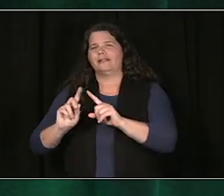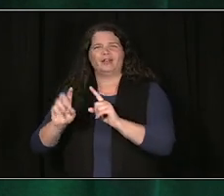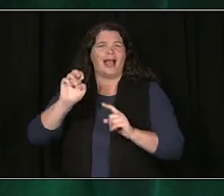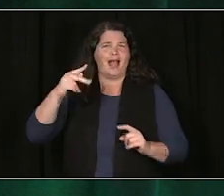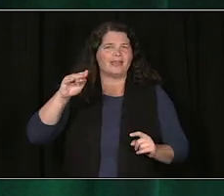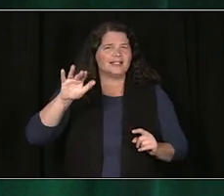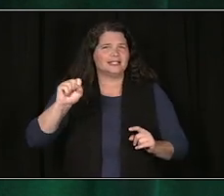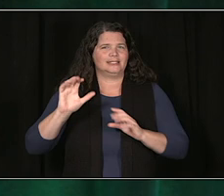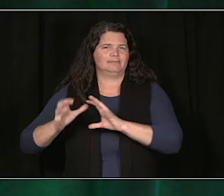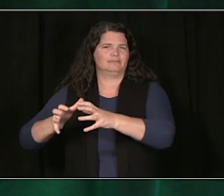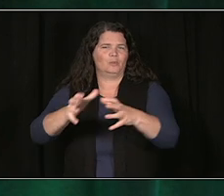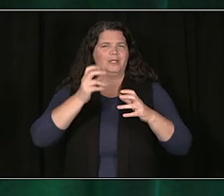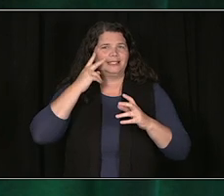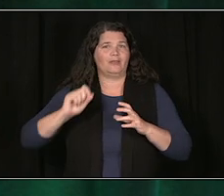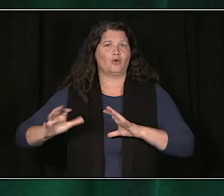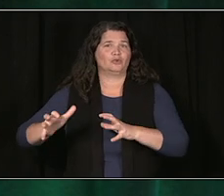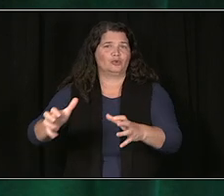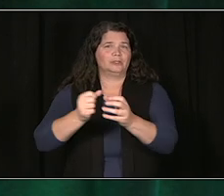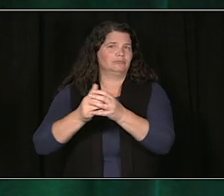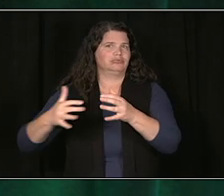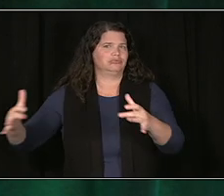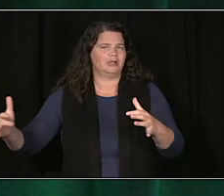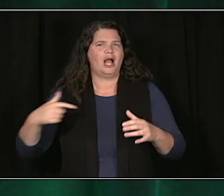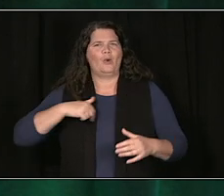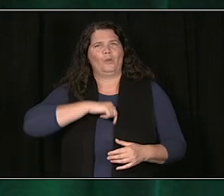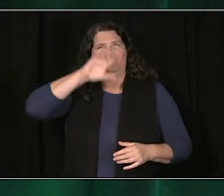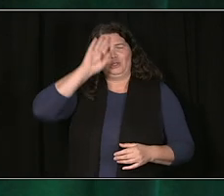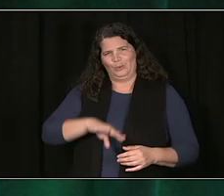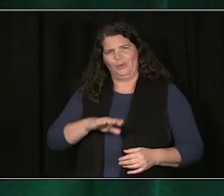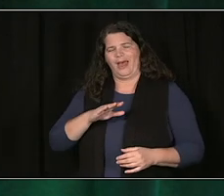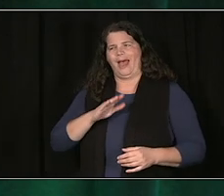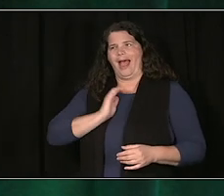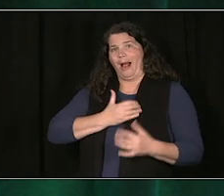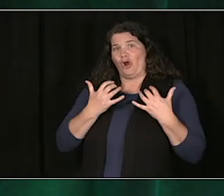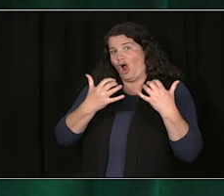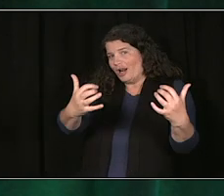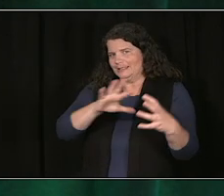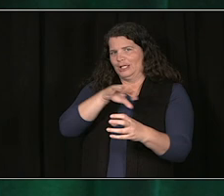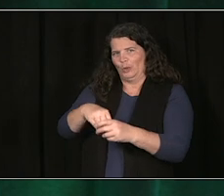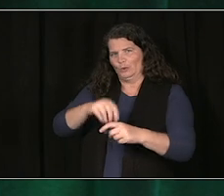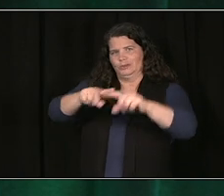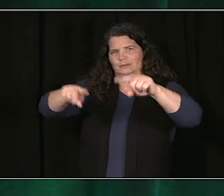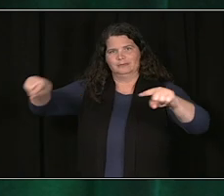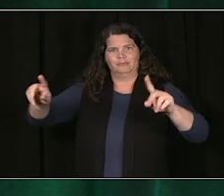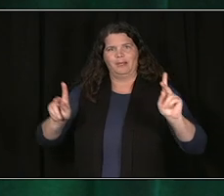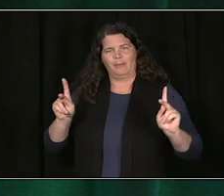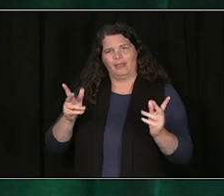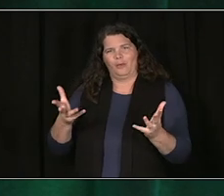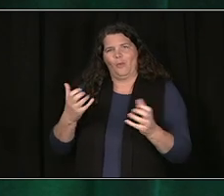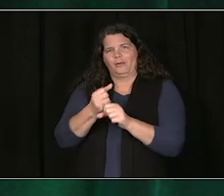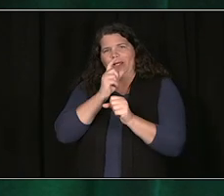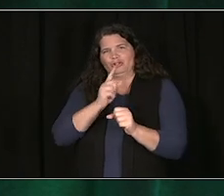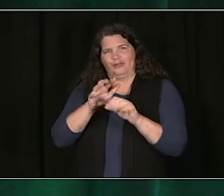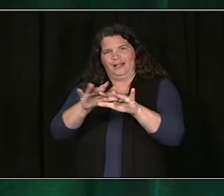races. And we knew we needed to reach those communities. And we also wanted to